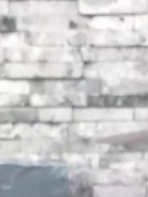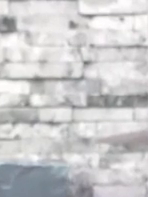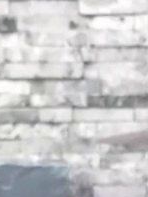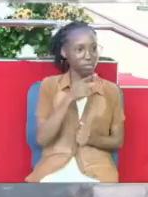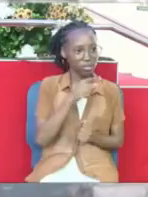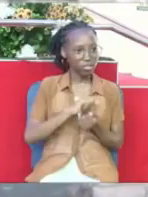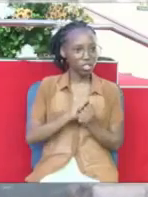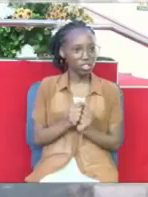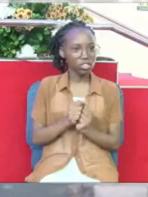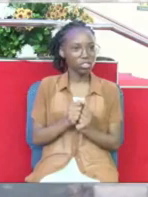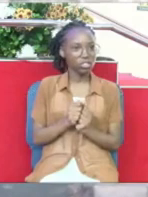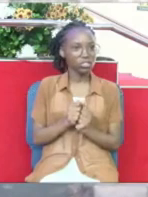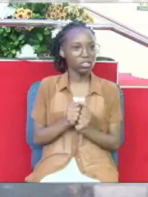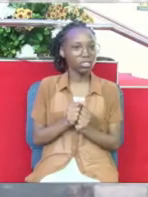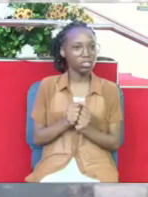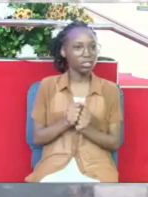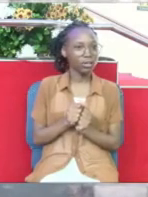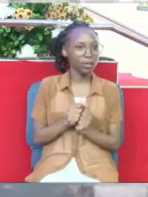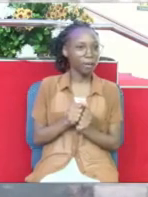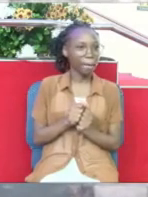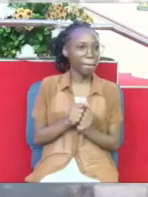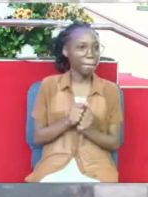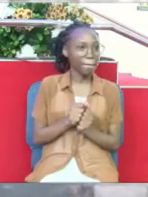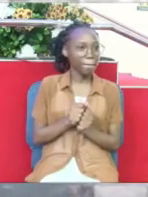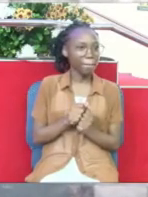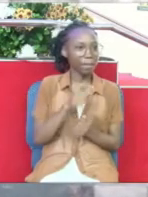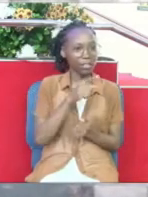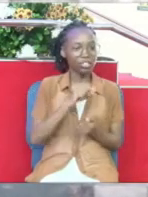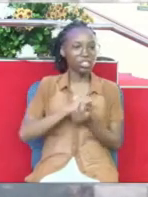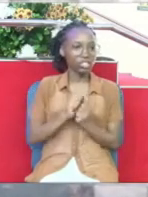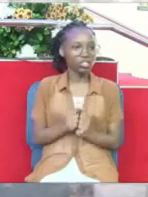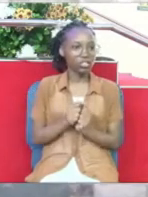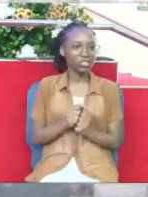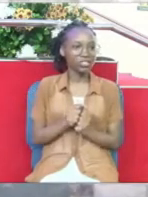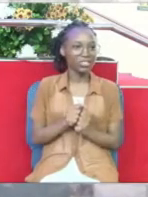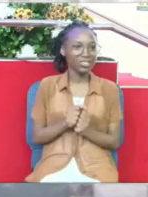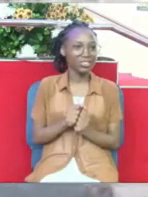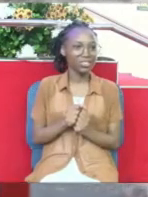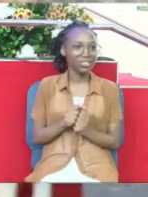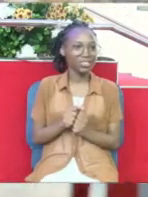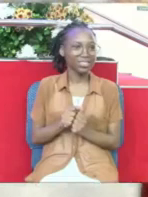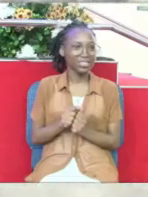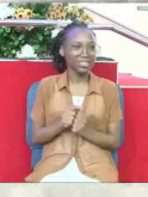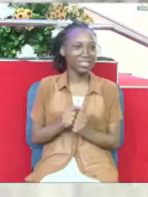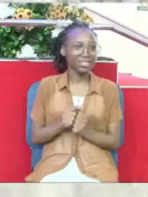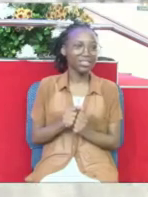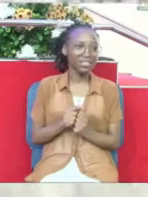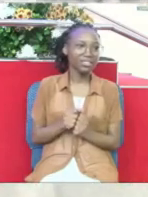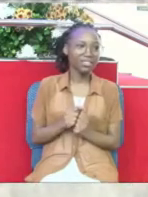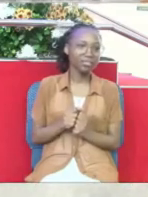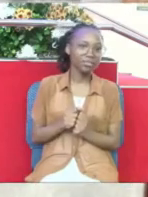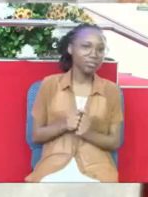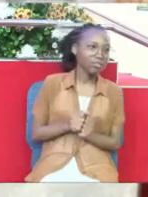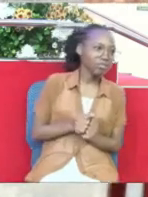Bwana Yesu asifiwe. Amen. Bwana asifiwe. Amen. You know, for you to say you know somebody, ili useme